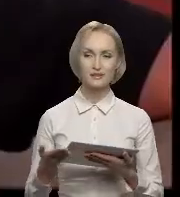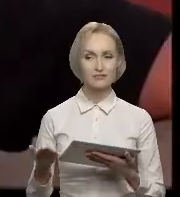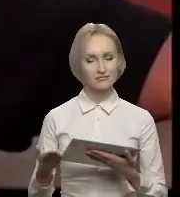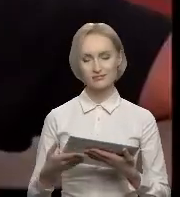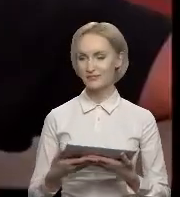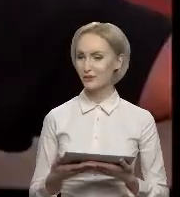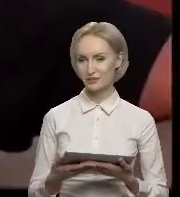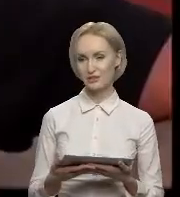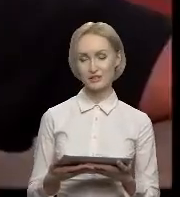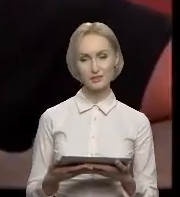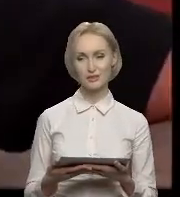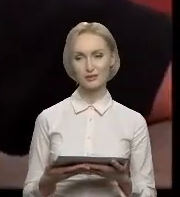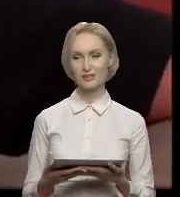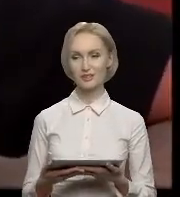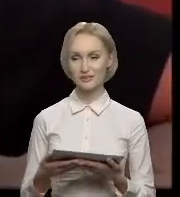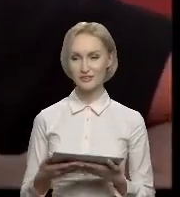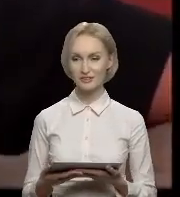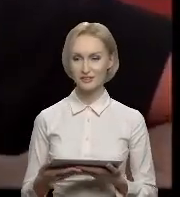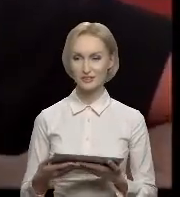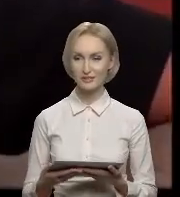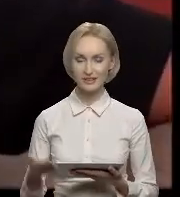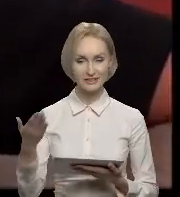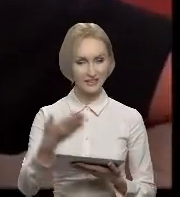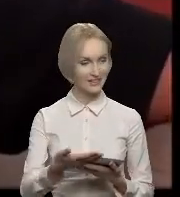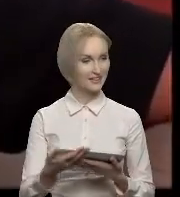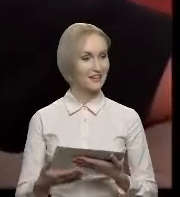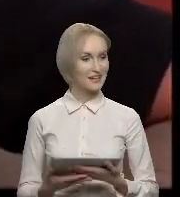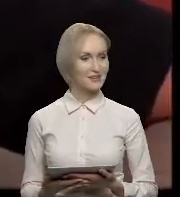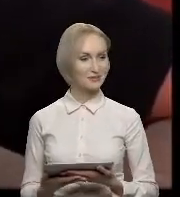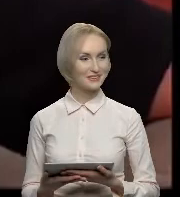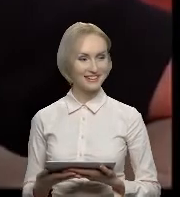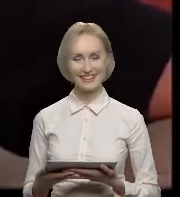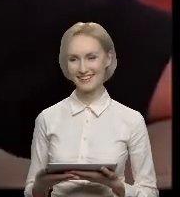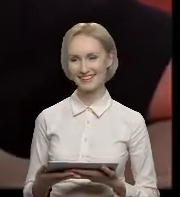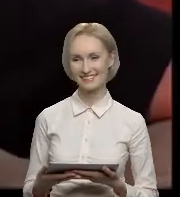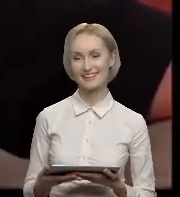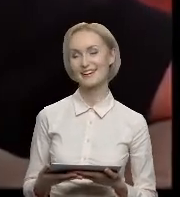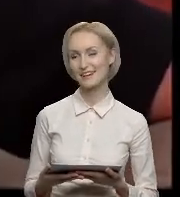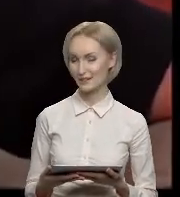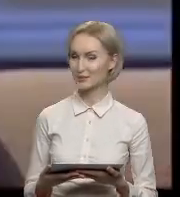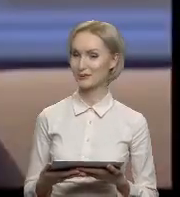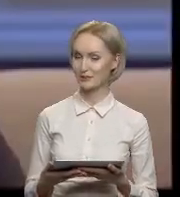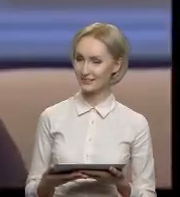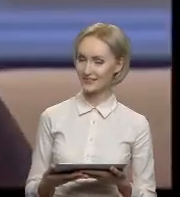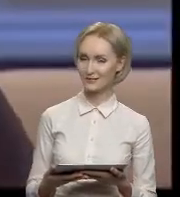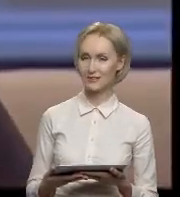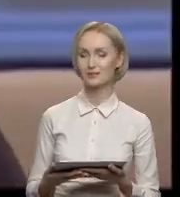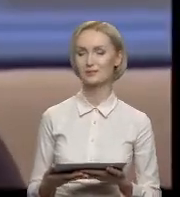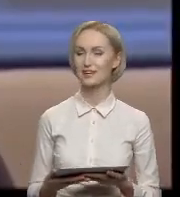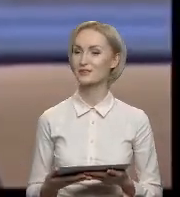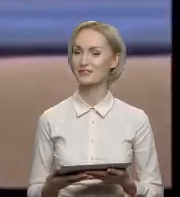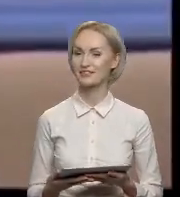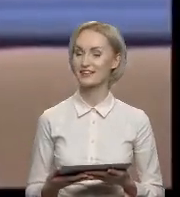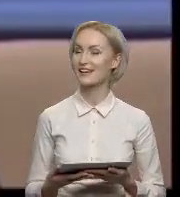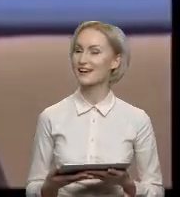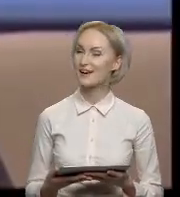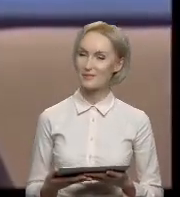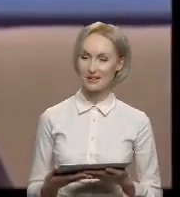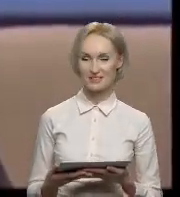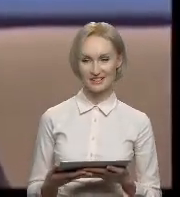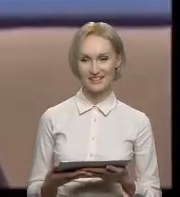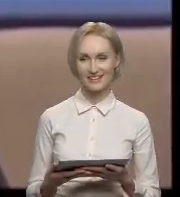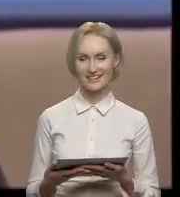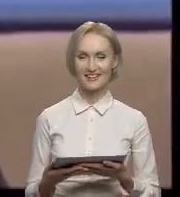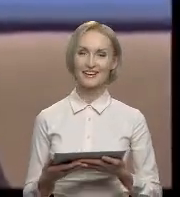Are you serious? Are you serious? Yes. Really? You sending me pictures over Facebook over the you had was in Vegas. Are